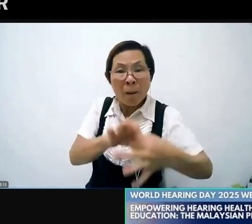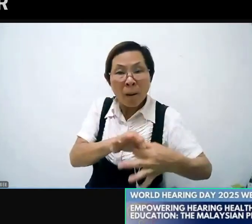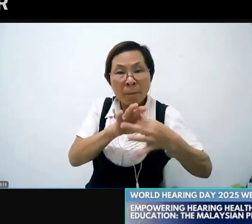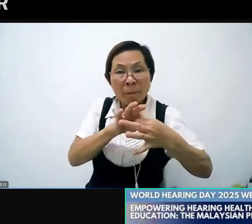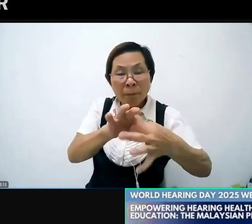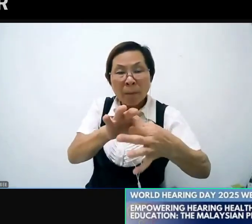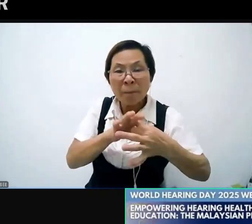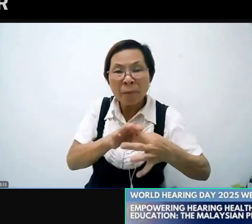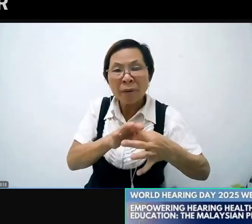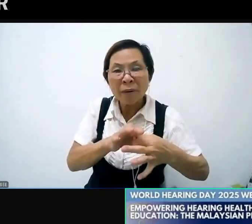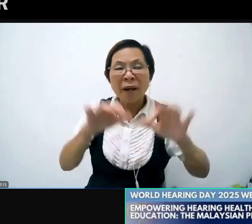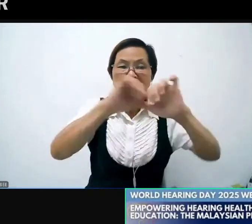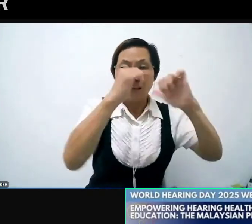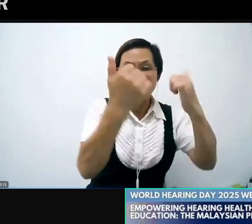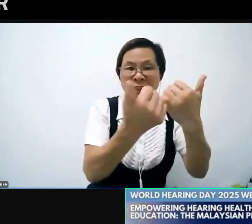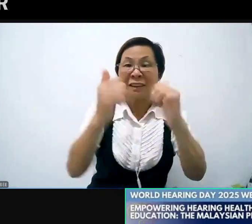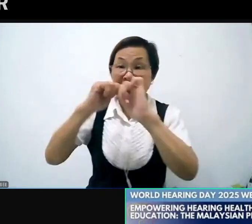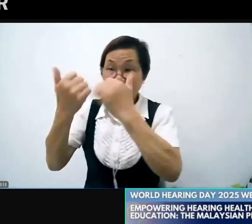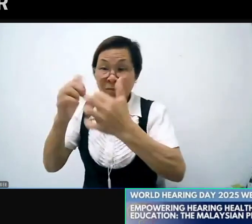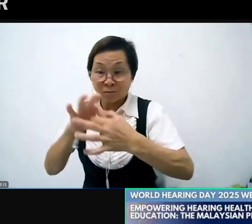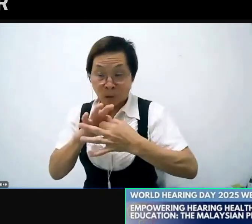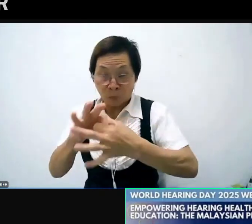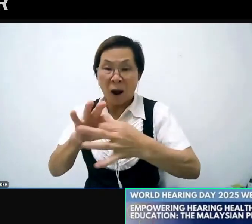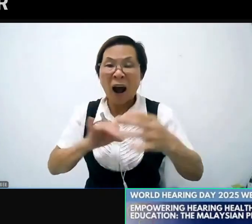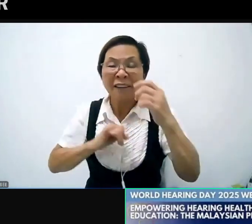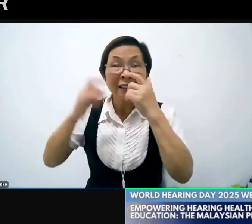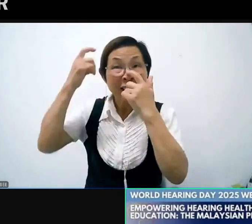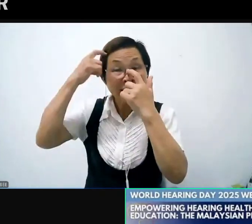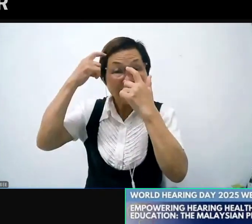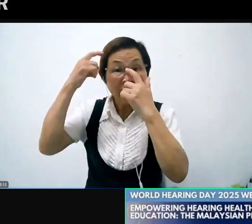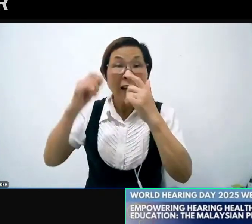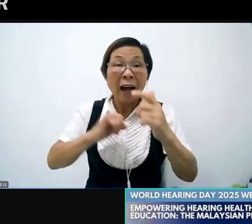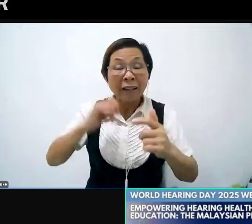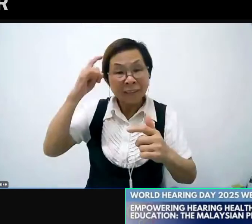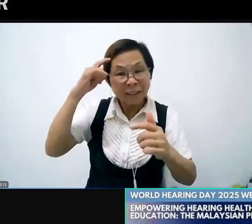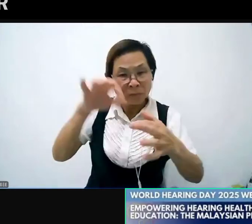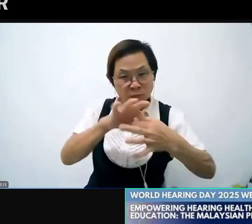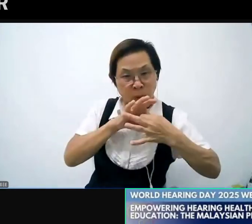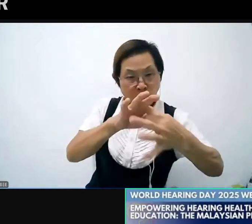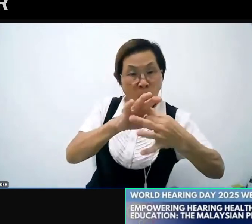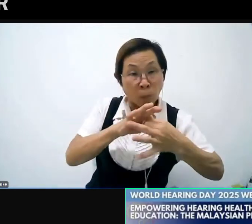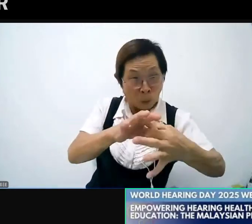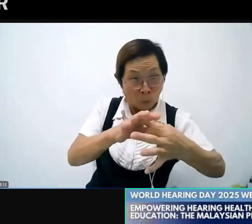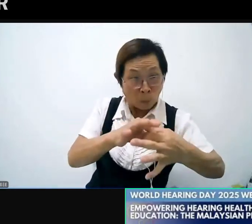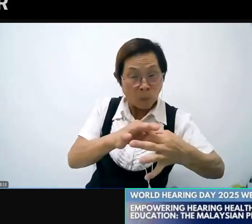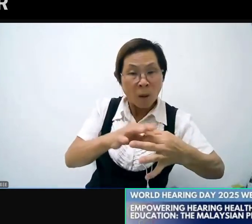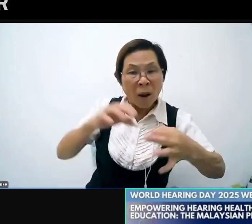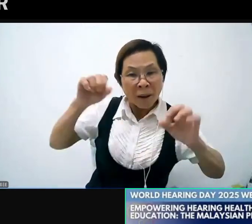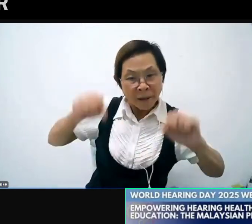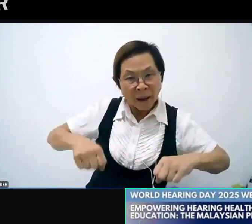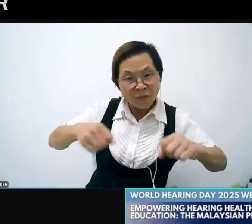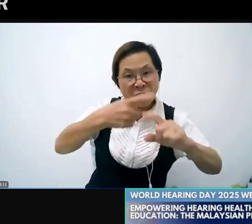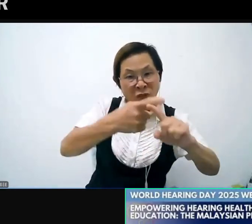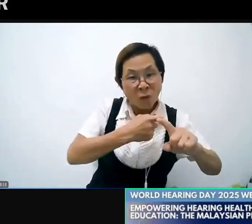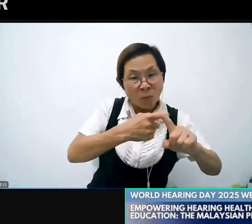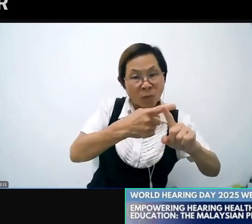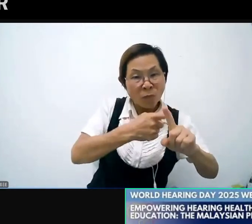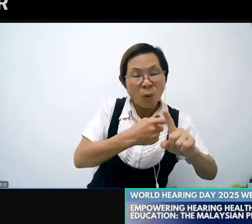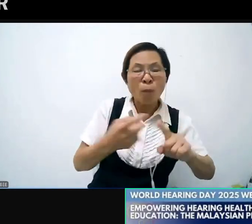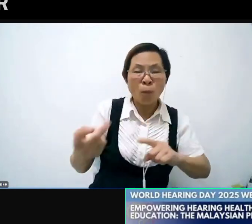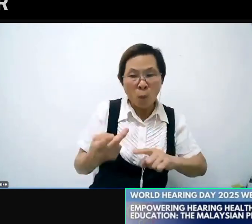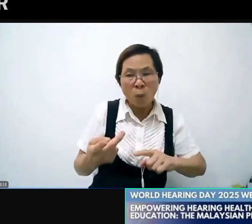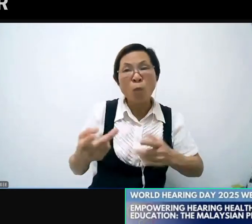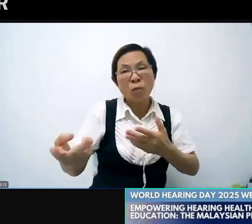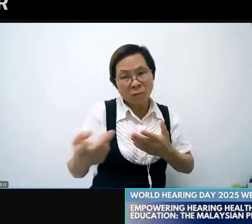staff, we can say that I think that collaboration, it can be from both ways. It's